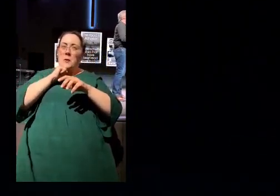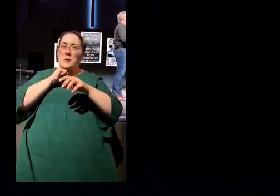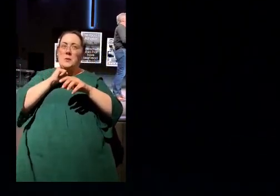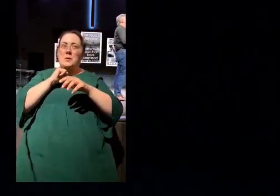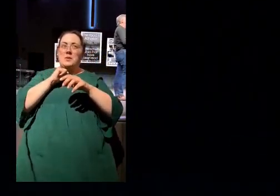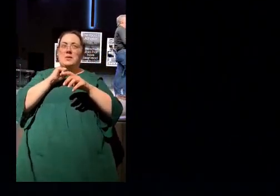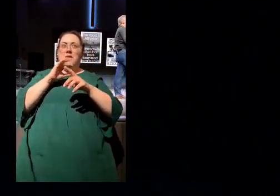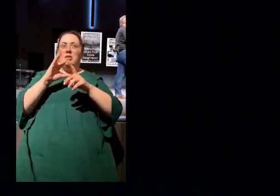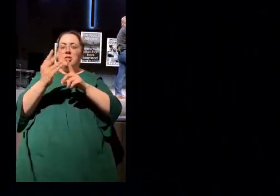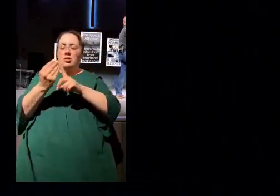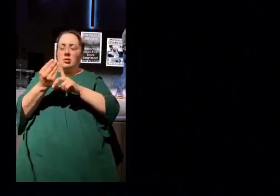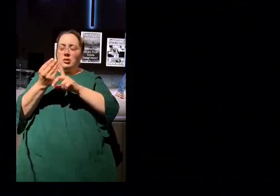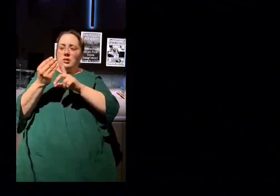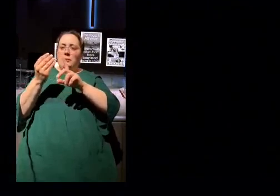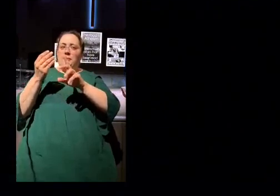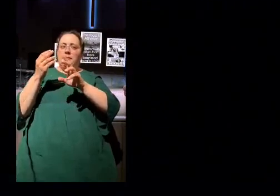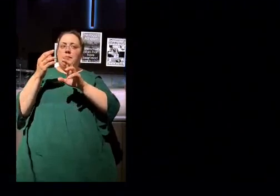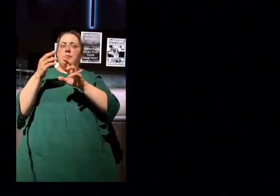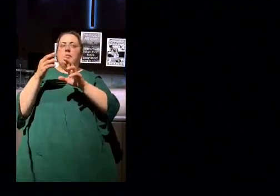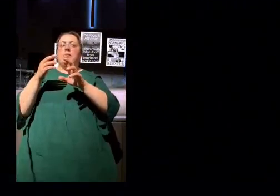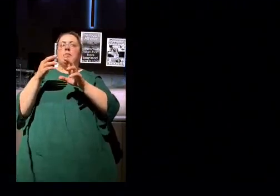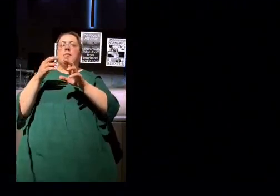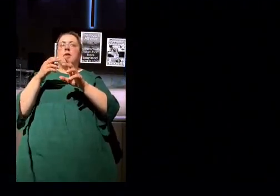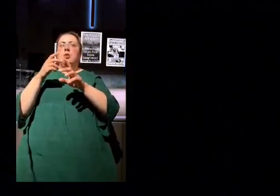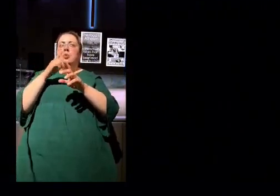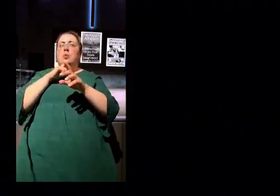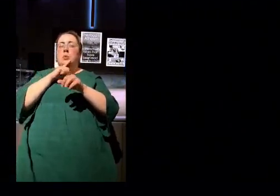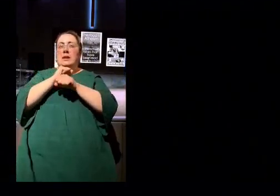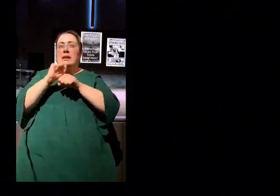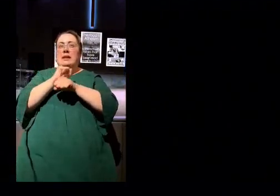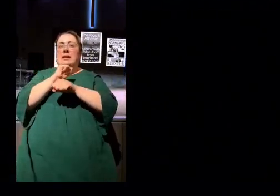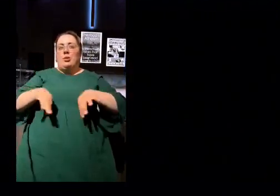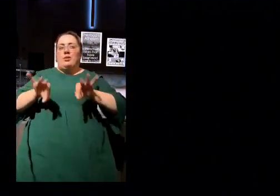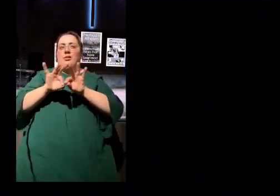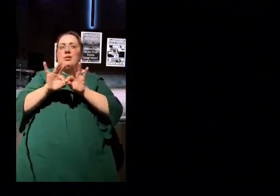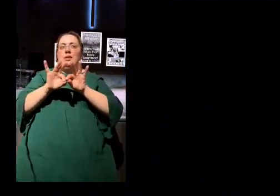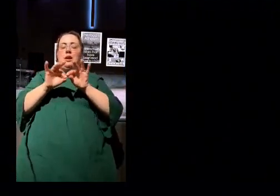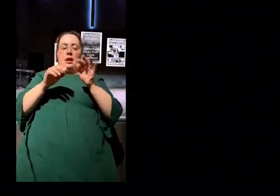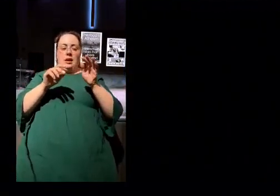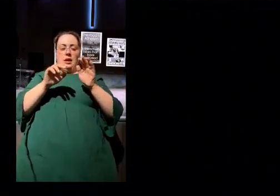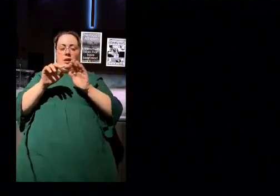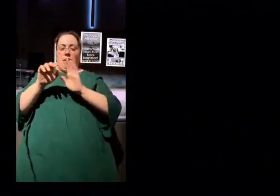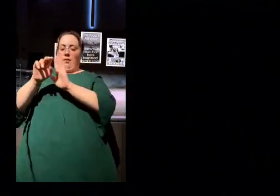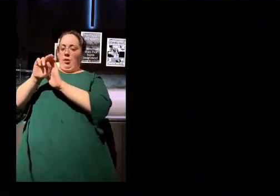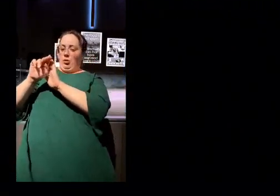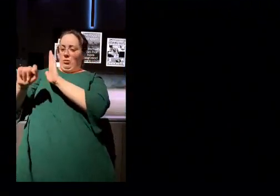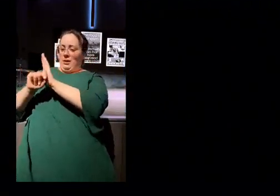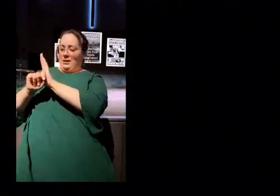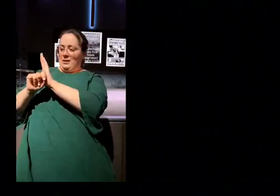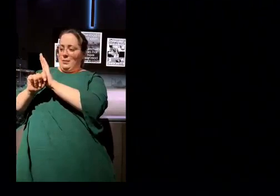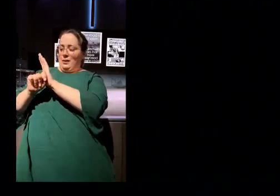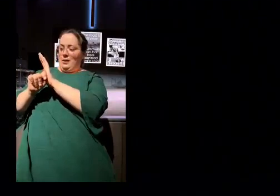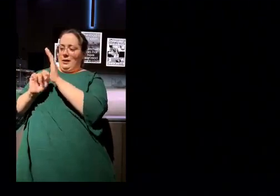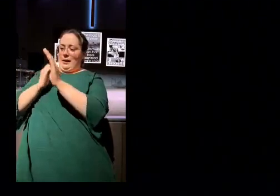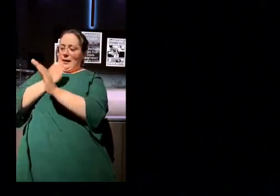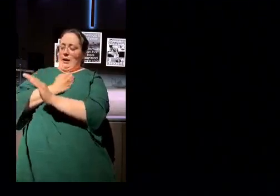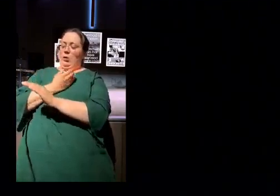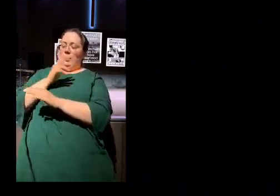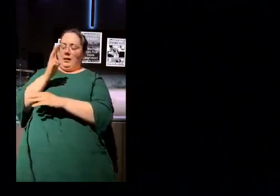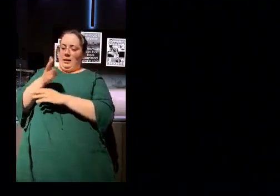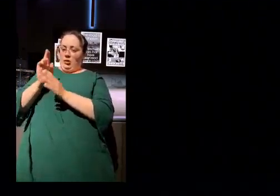to understand. And really, it's not that important because in the New Testament, in our history